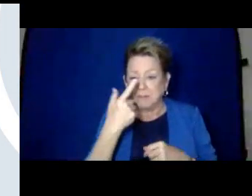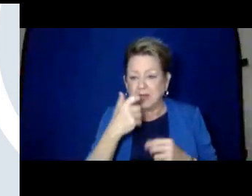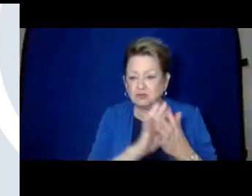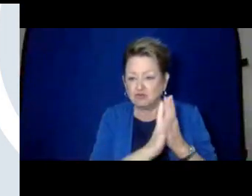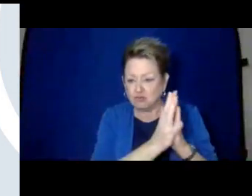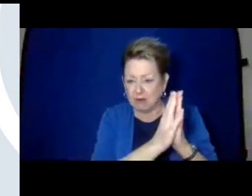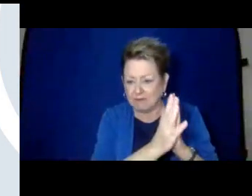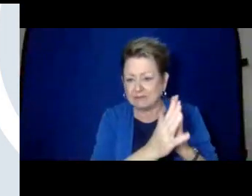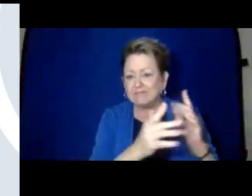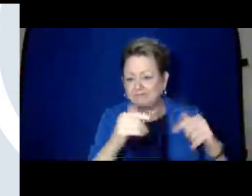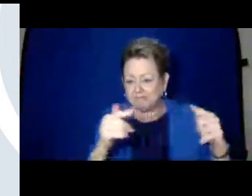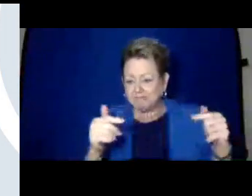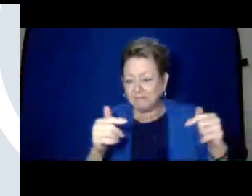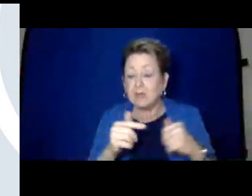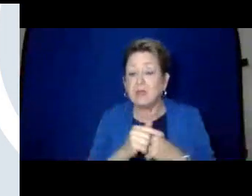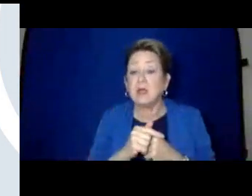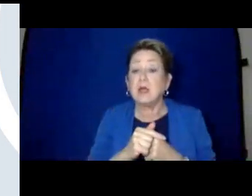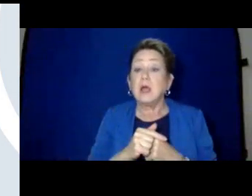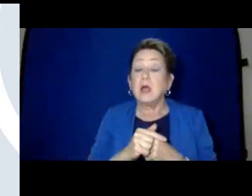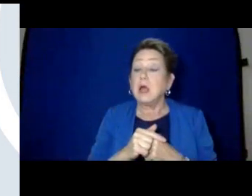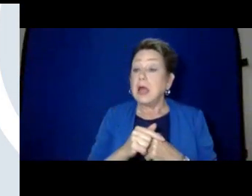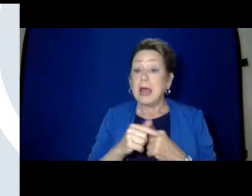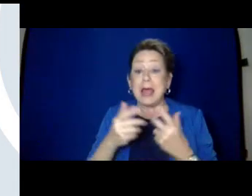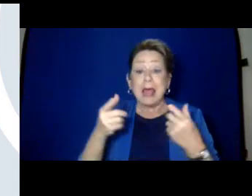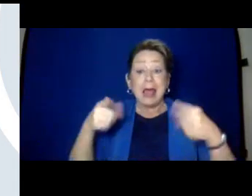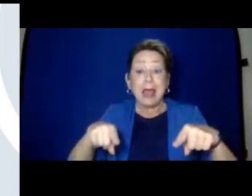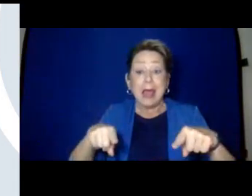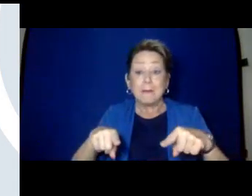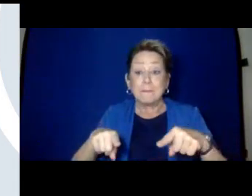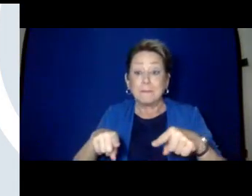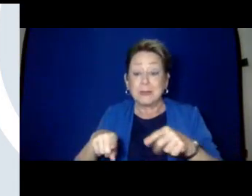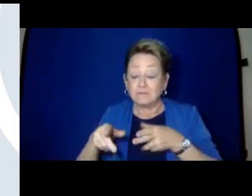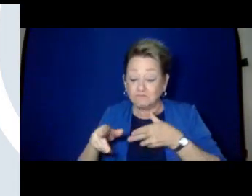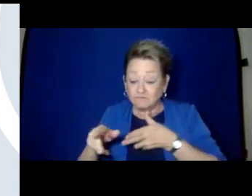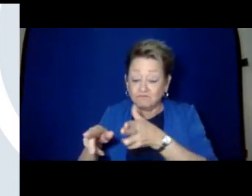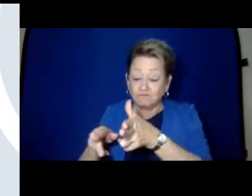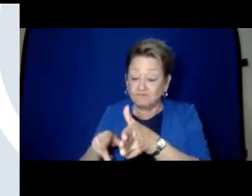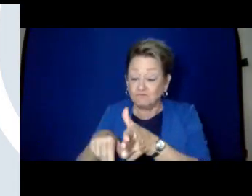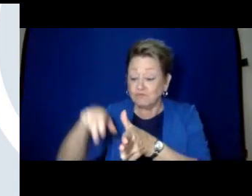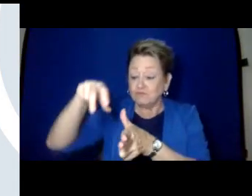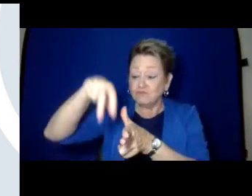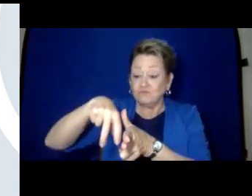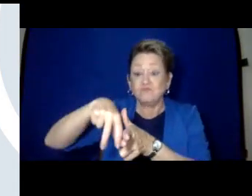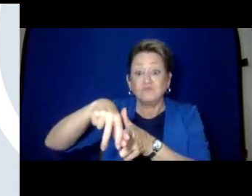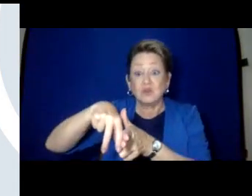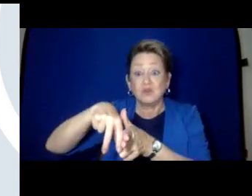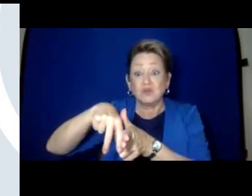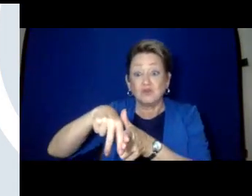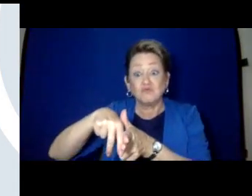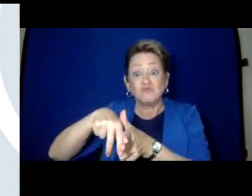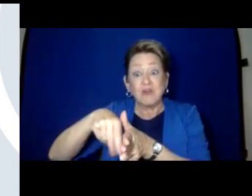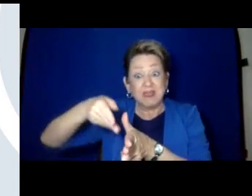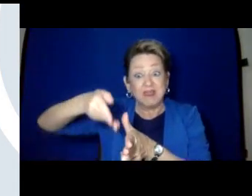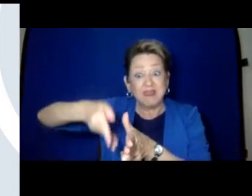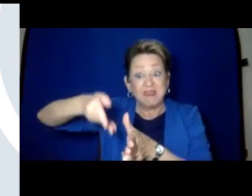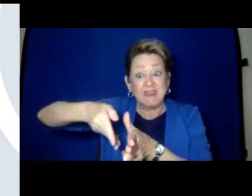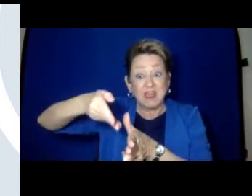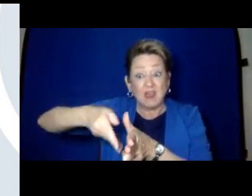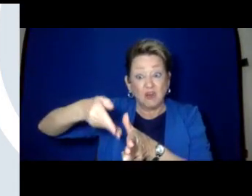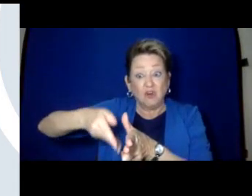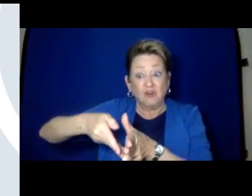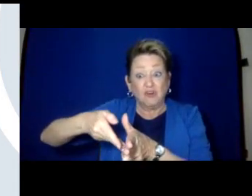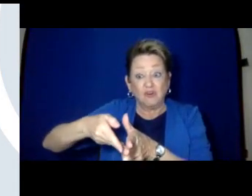once you're dropped off at the stop, you're right there at the landside terminal to go through security and get